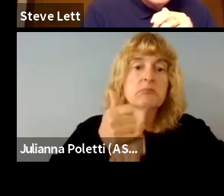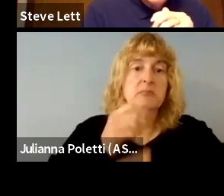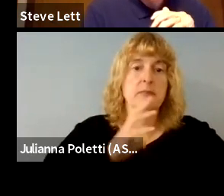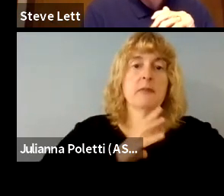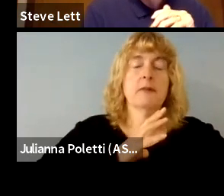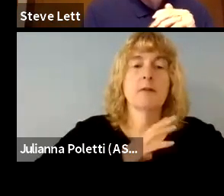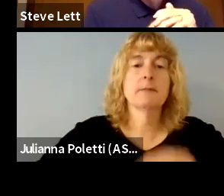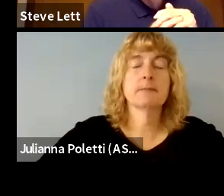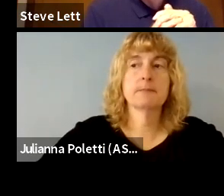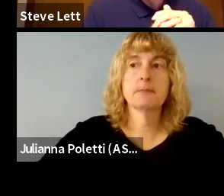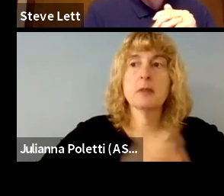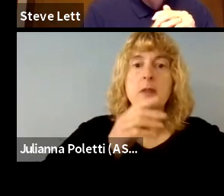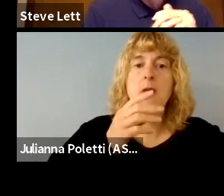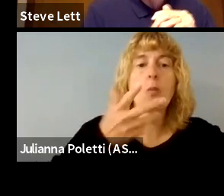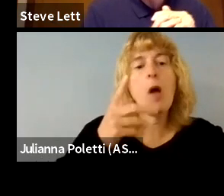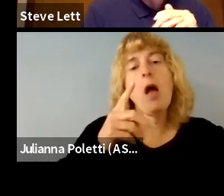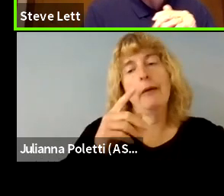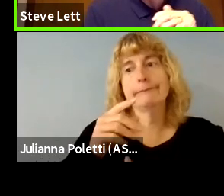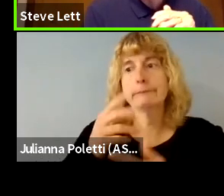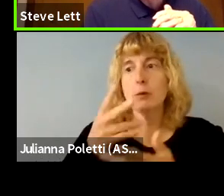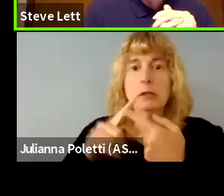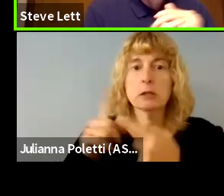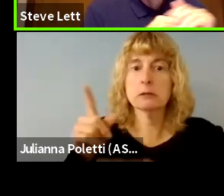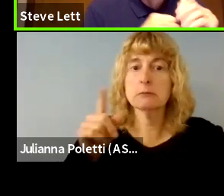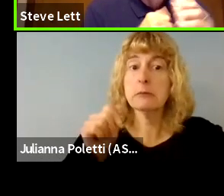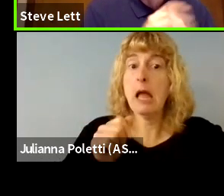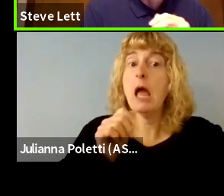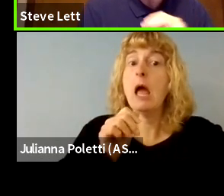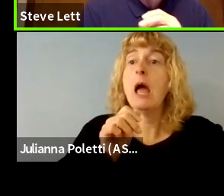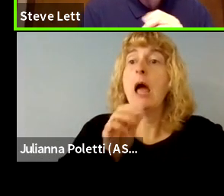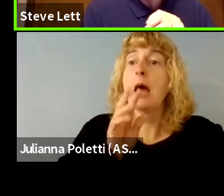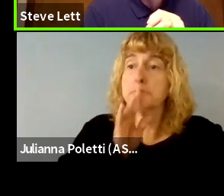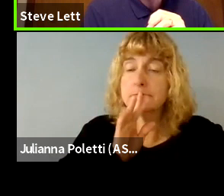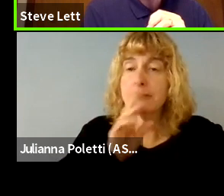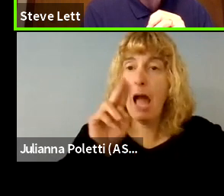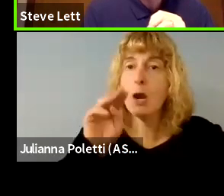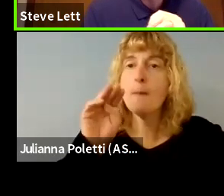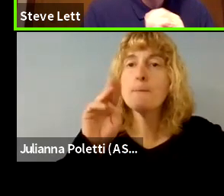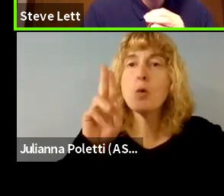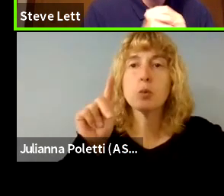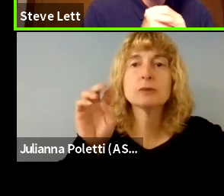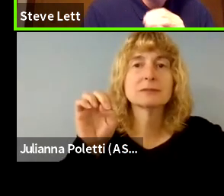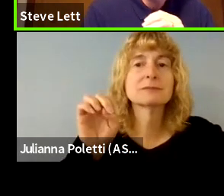Or at least when she's unmuted. Technology is great when it works, folks.